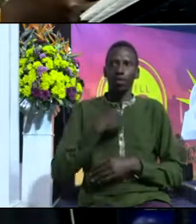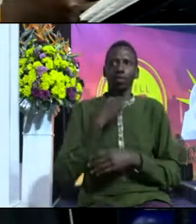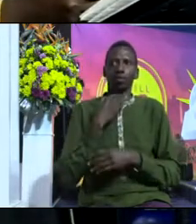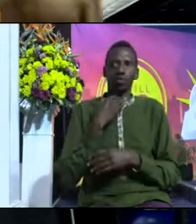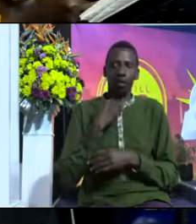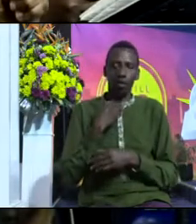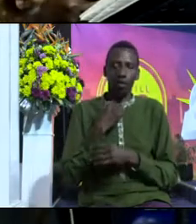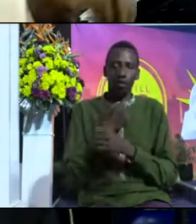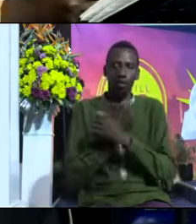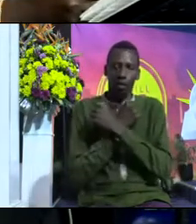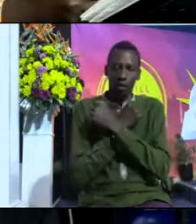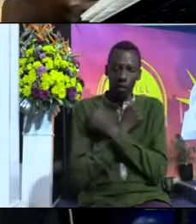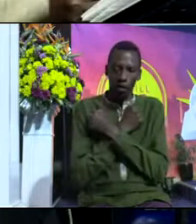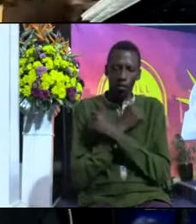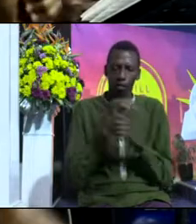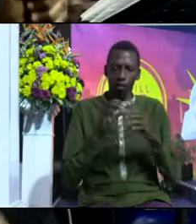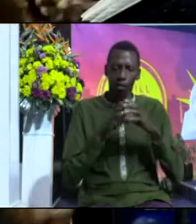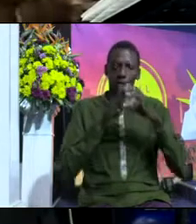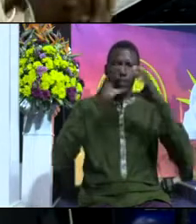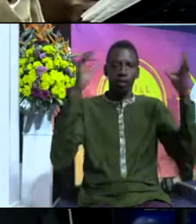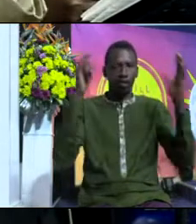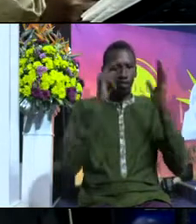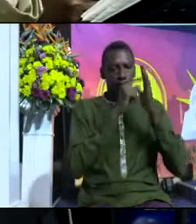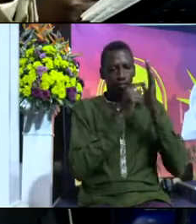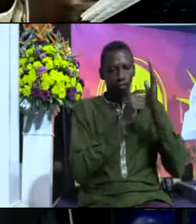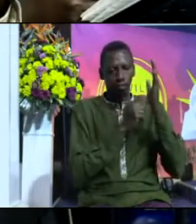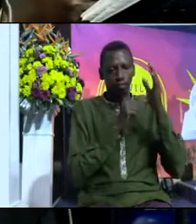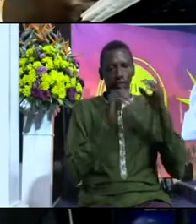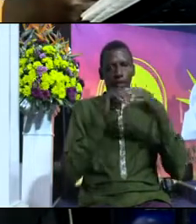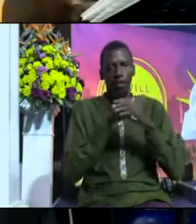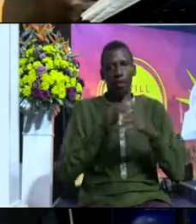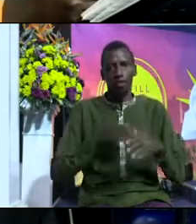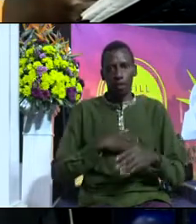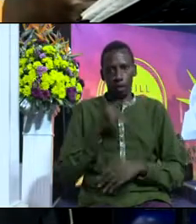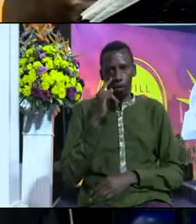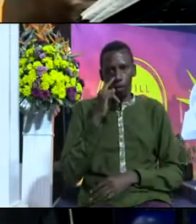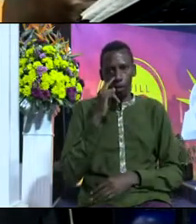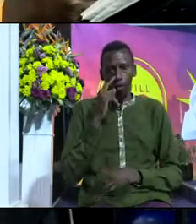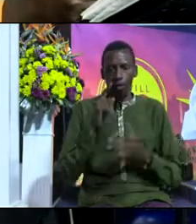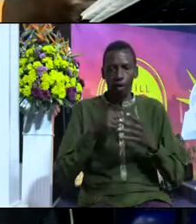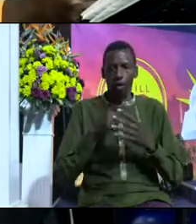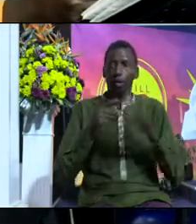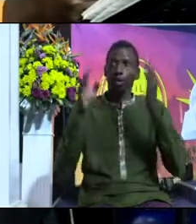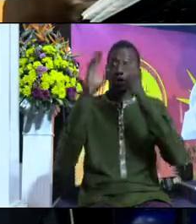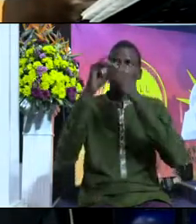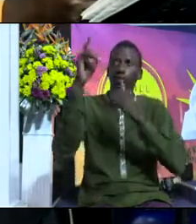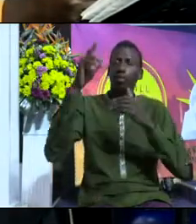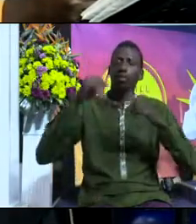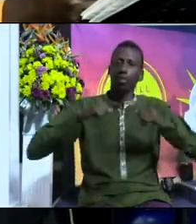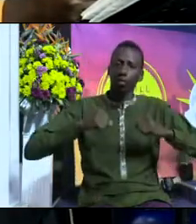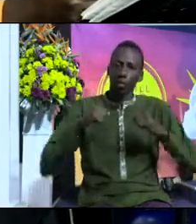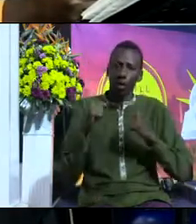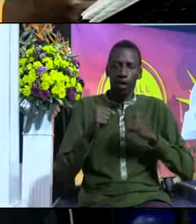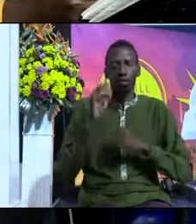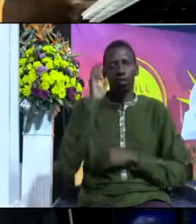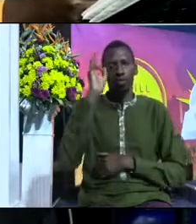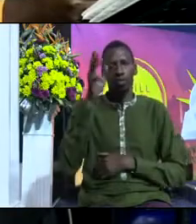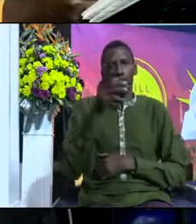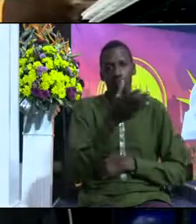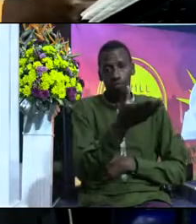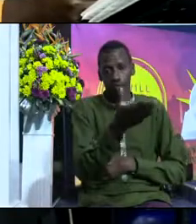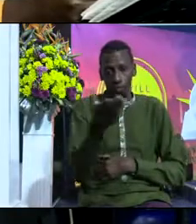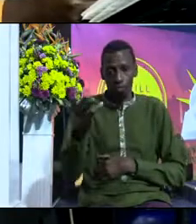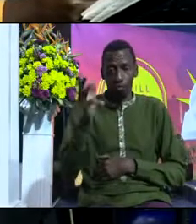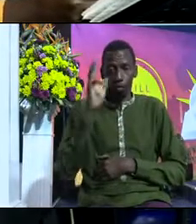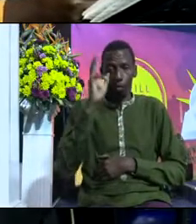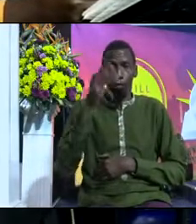main ingredient of my home. And heaven will be happy. And you will have a